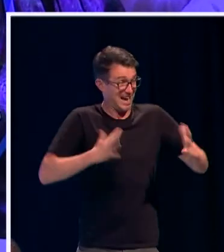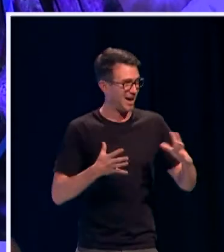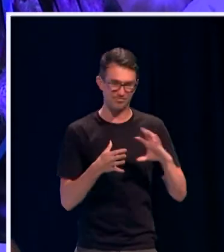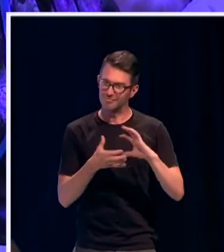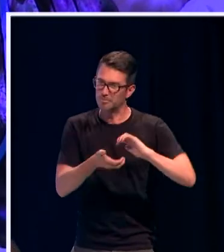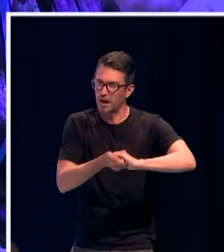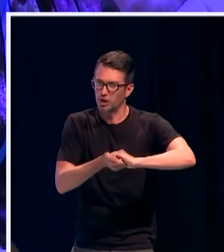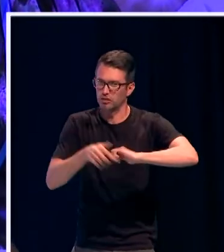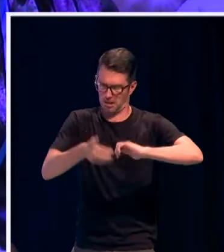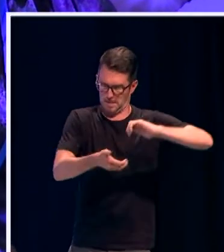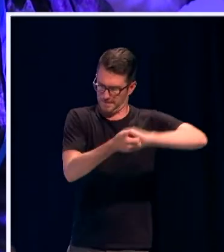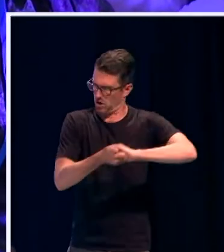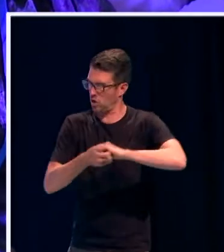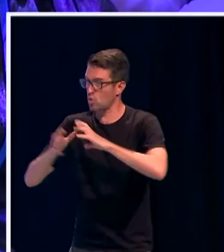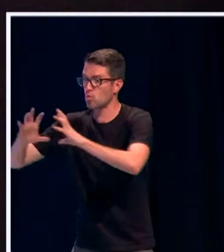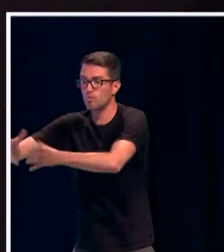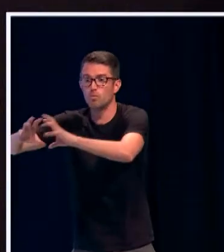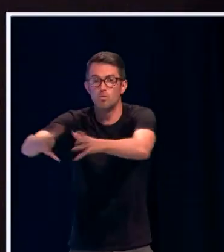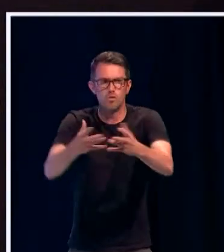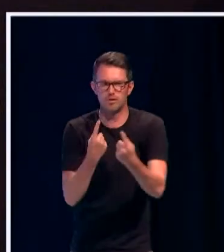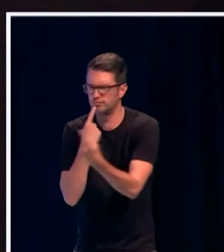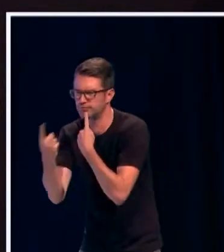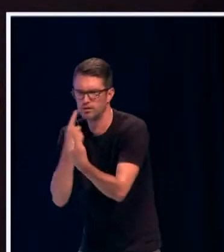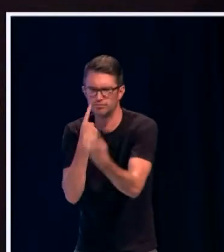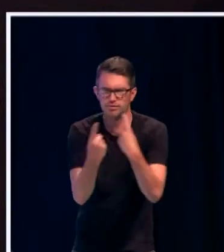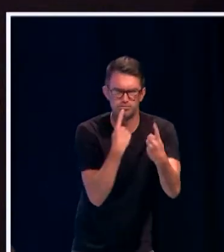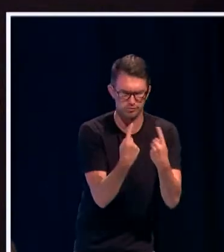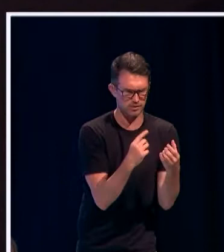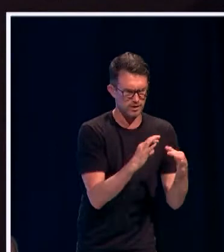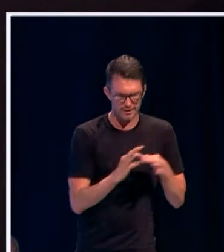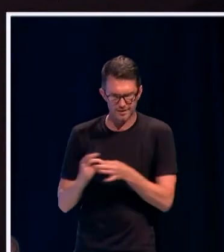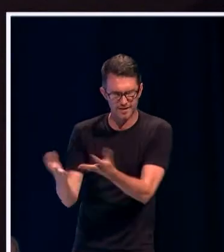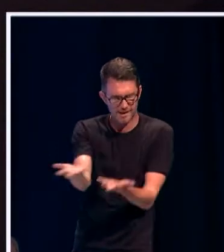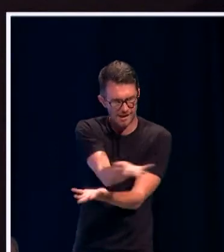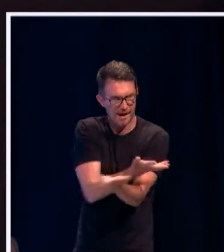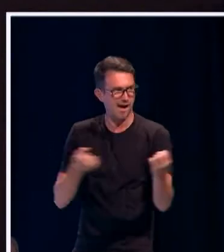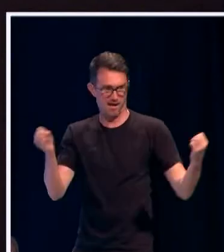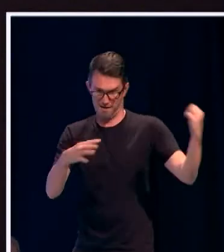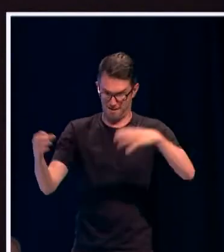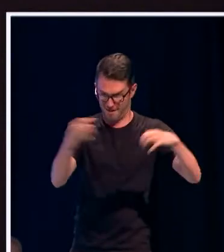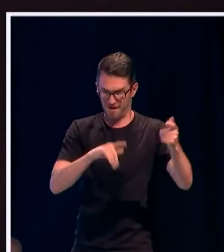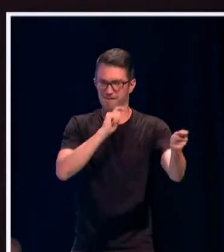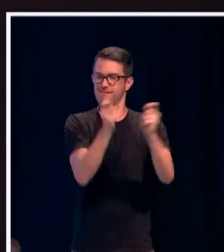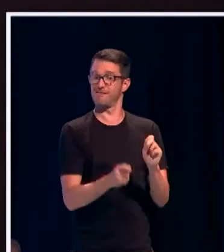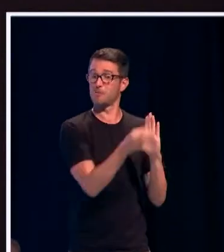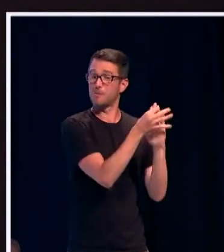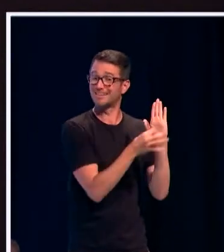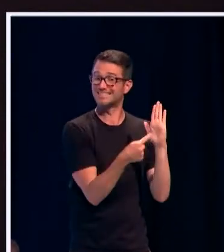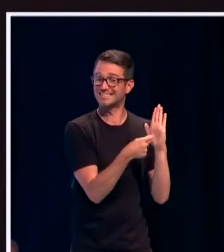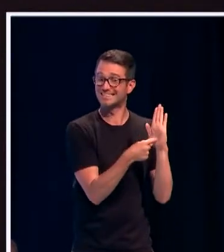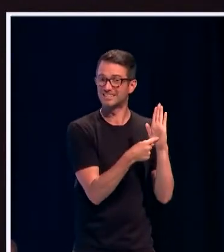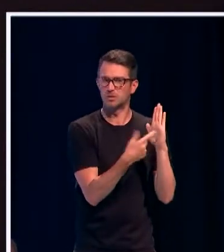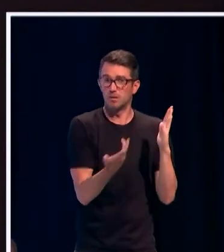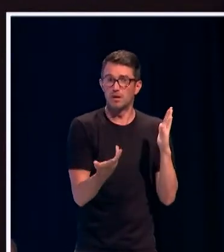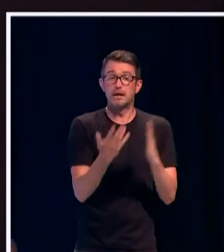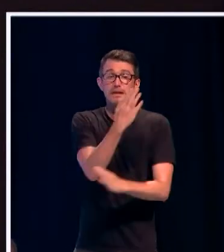together with the government, with the donor agencies, and also with all our DPOs, brothers and sisters, and